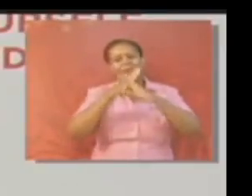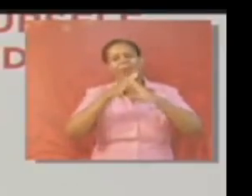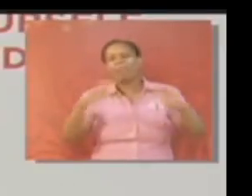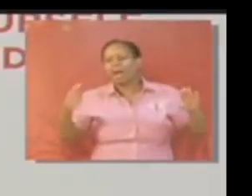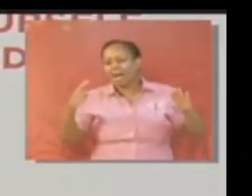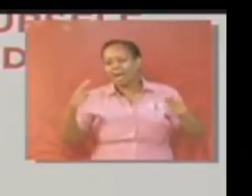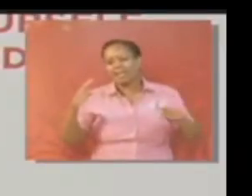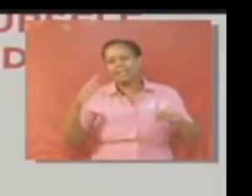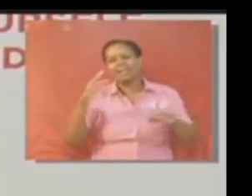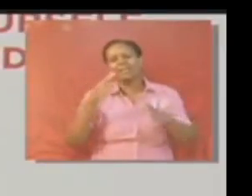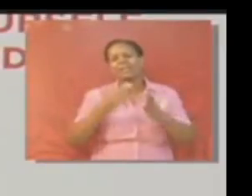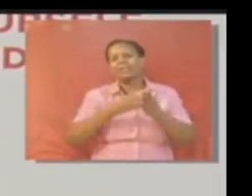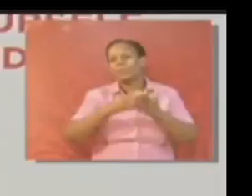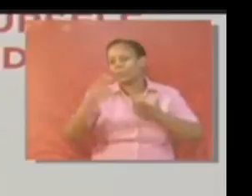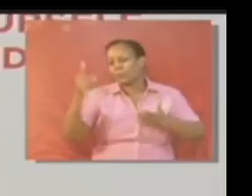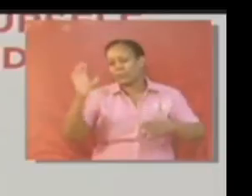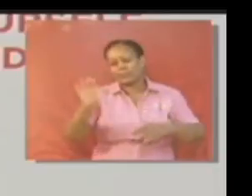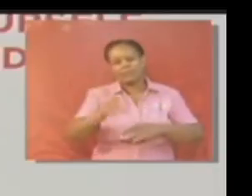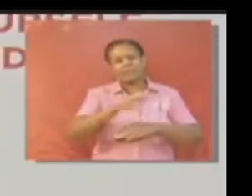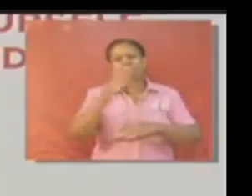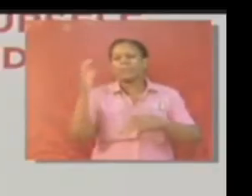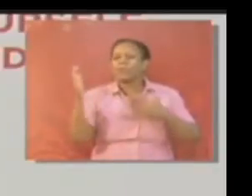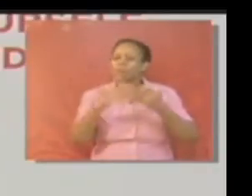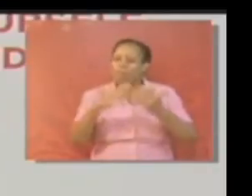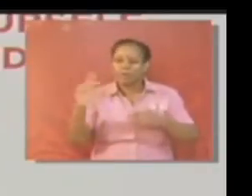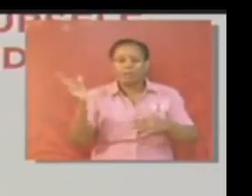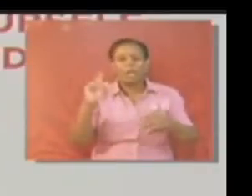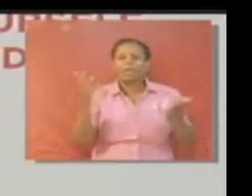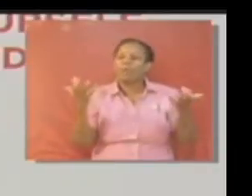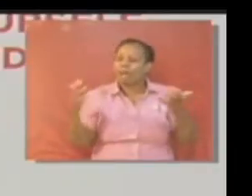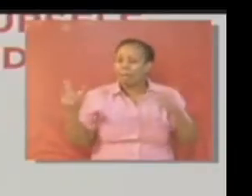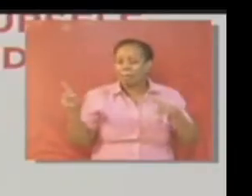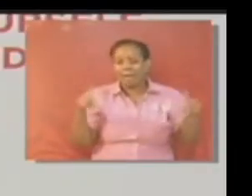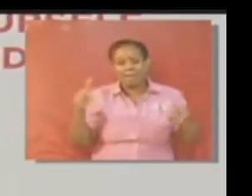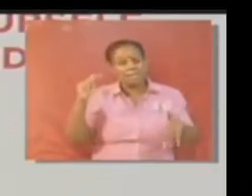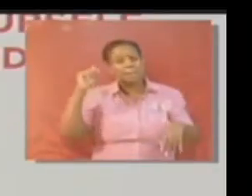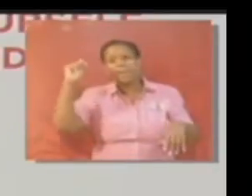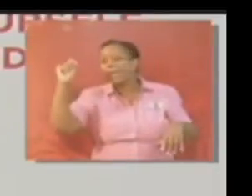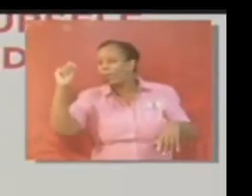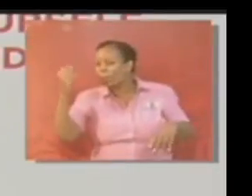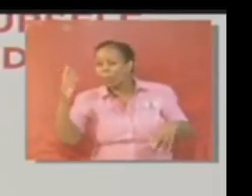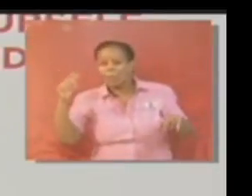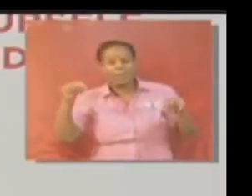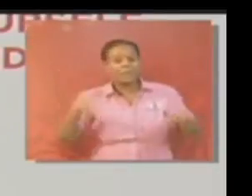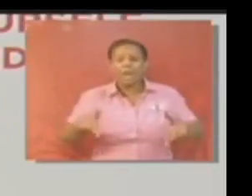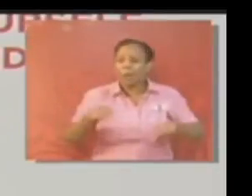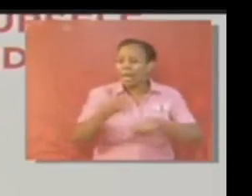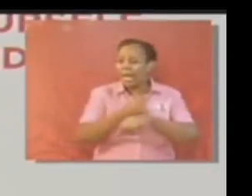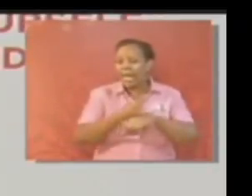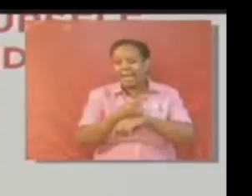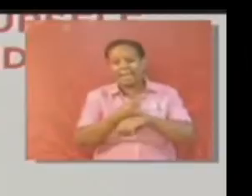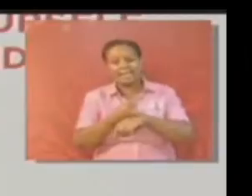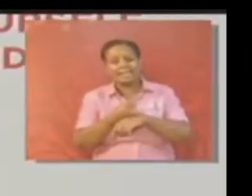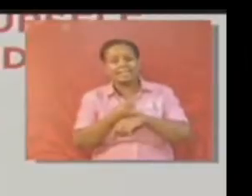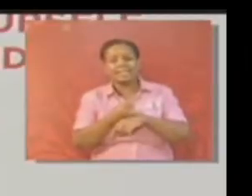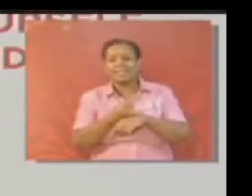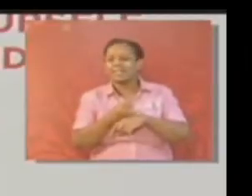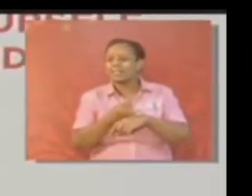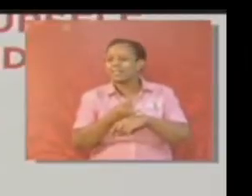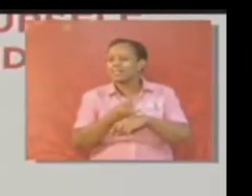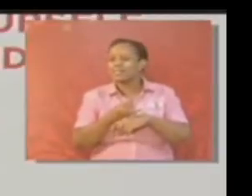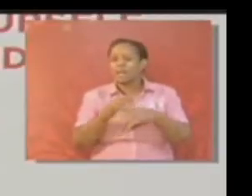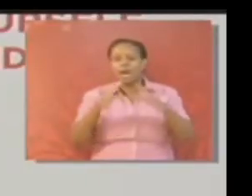are tempted to party down the islands, in Tobago, in a warehouse in Caroni, in a wedding